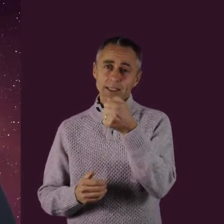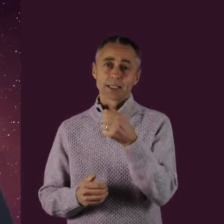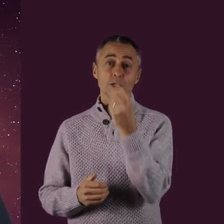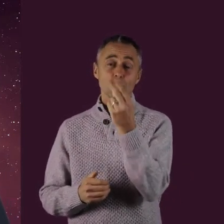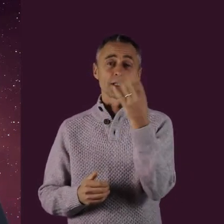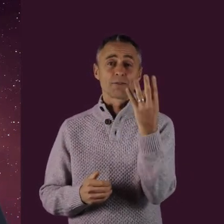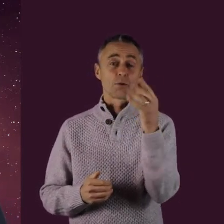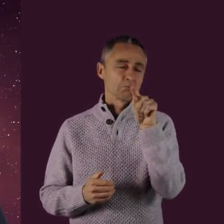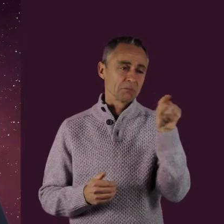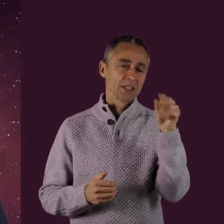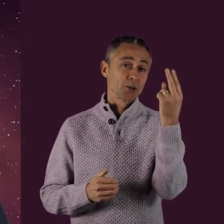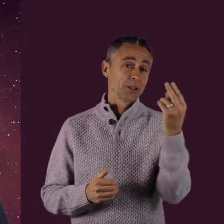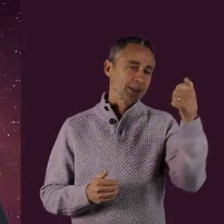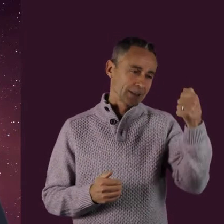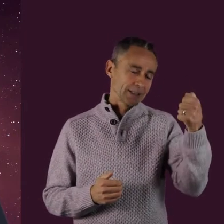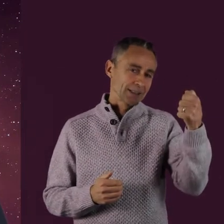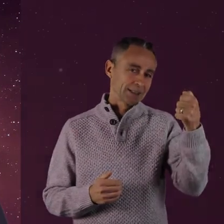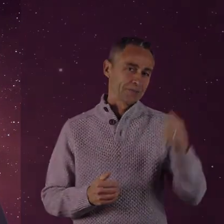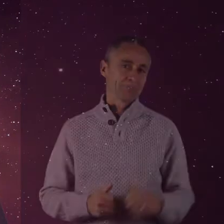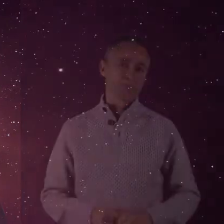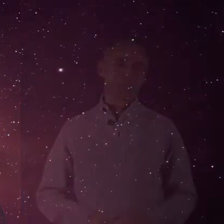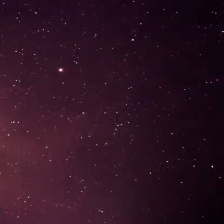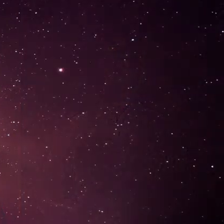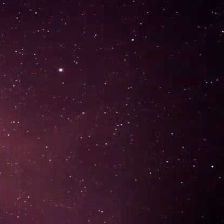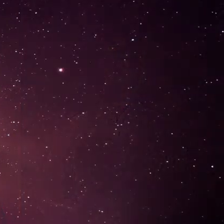and verses 24 to 26.